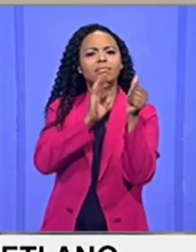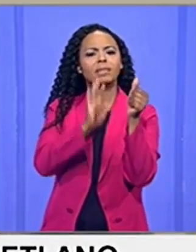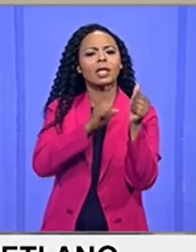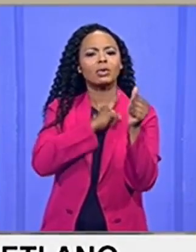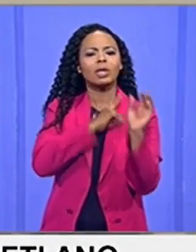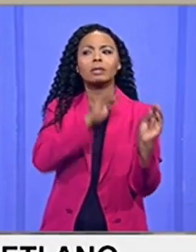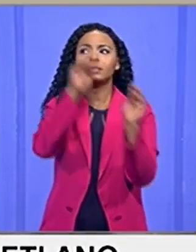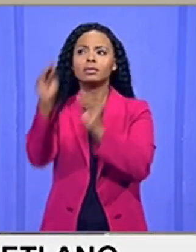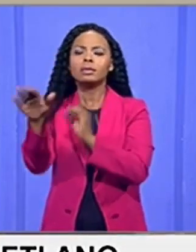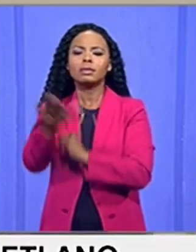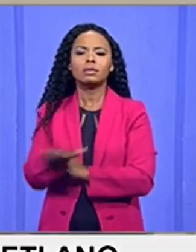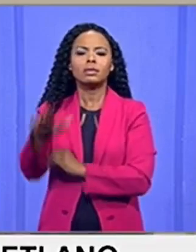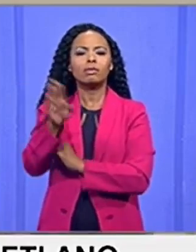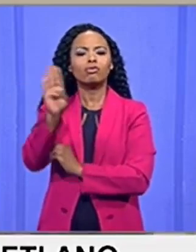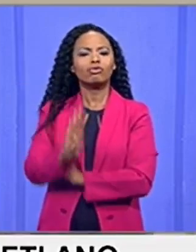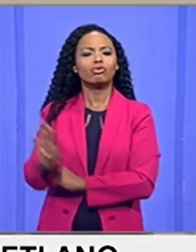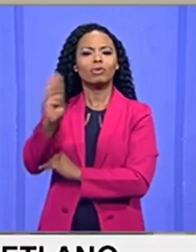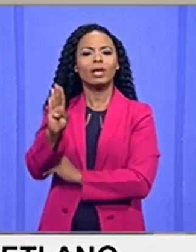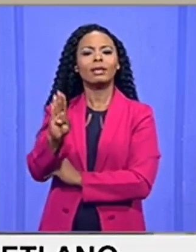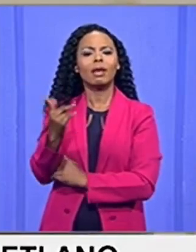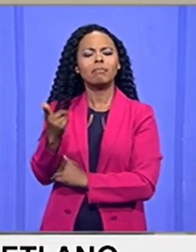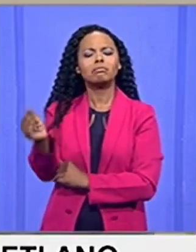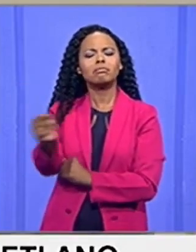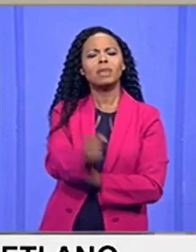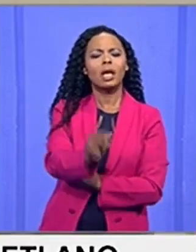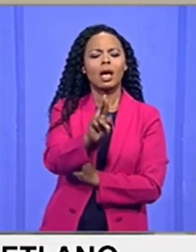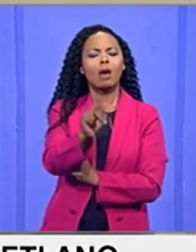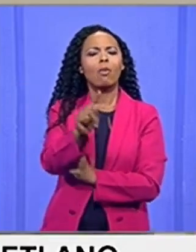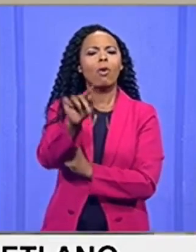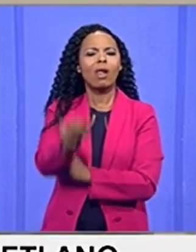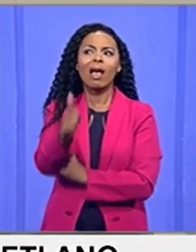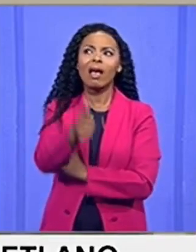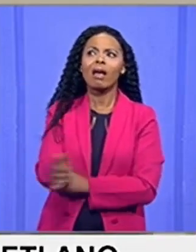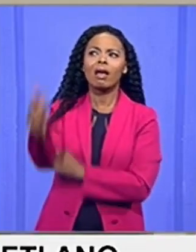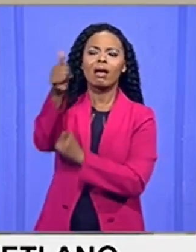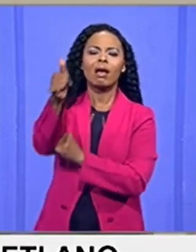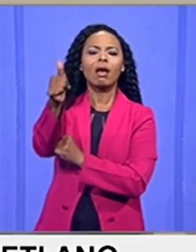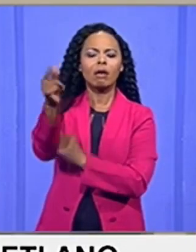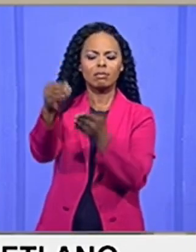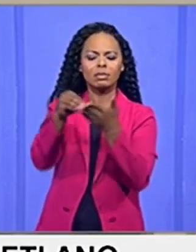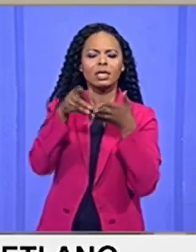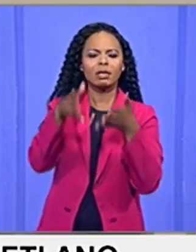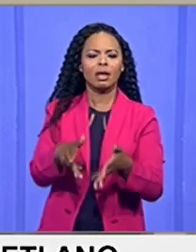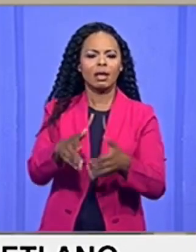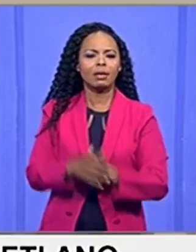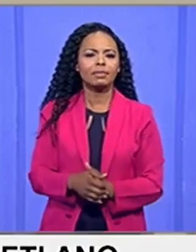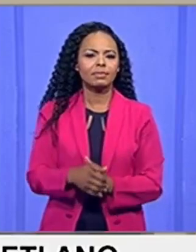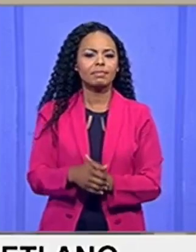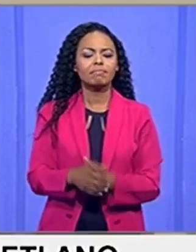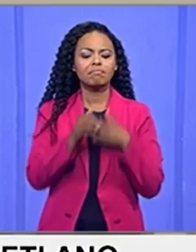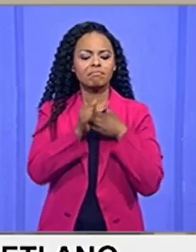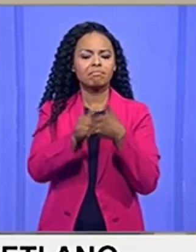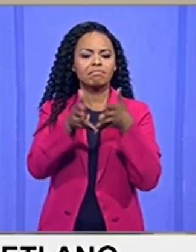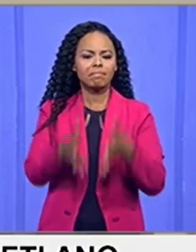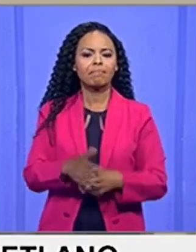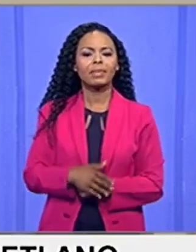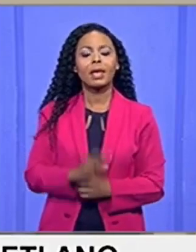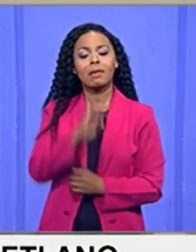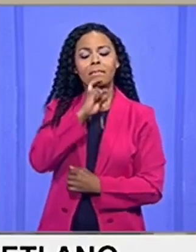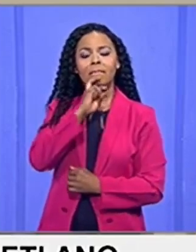said, Kosi made Ramon available. He's our senior. He must come and rule here. So the Bogosi of